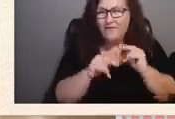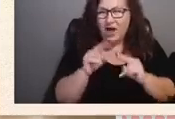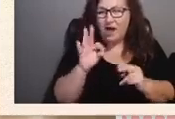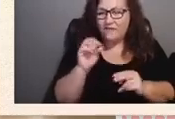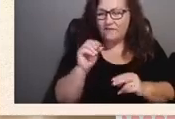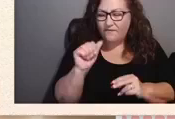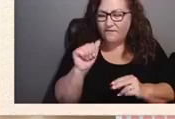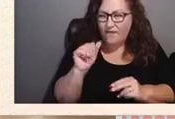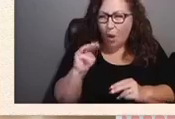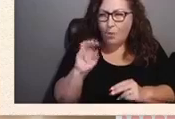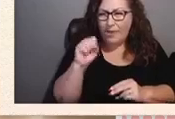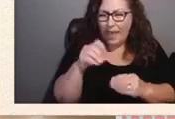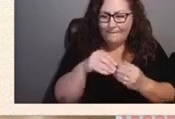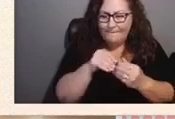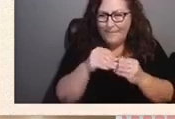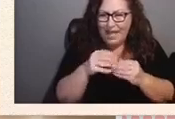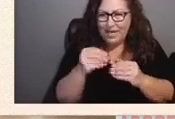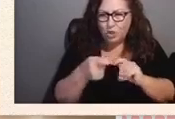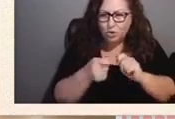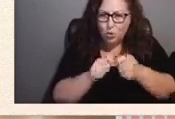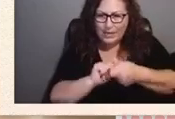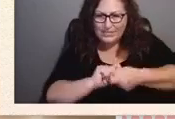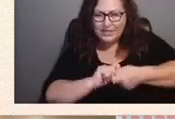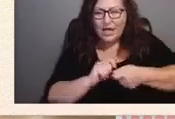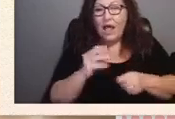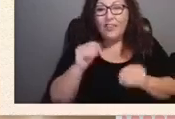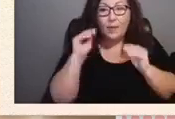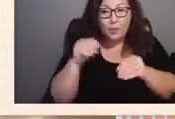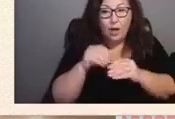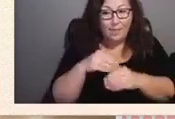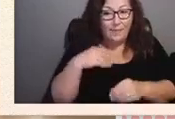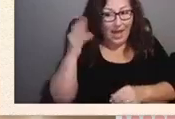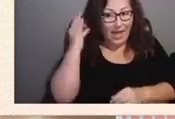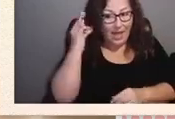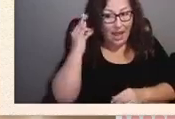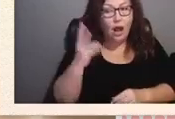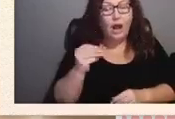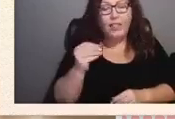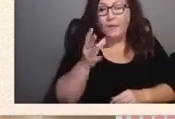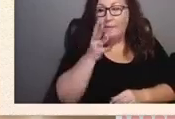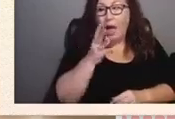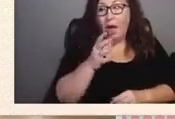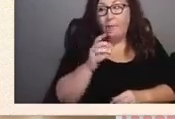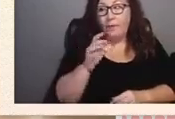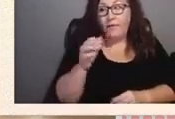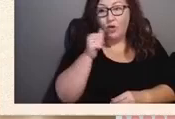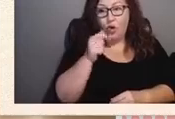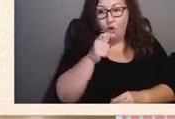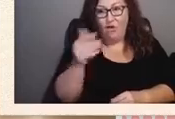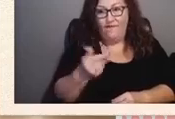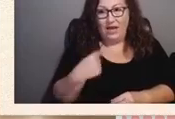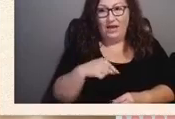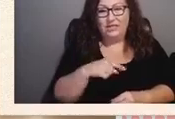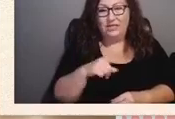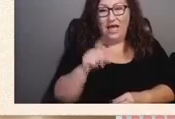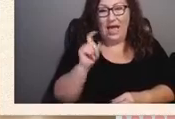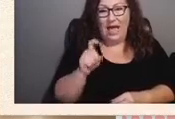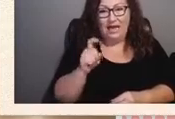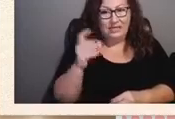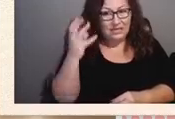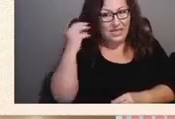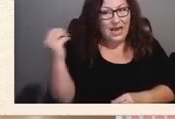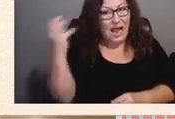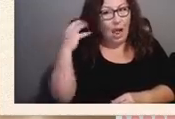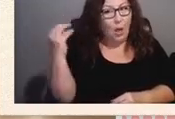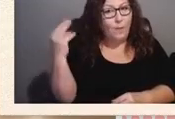in my hair, and the mom of the girl who invited us had to like pull it out, or like